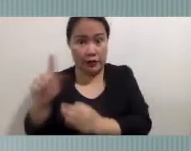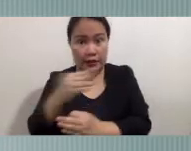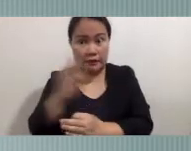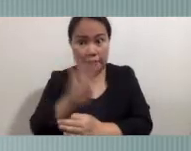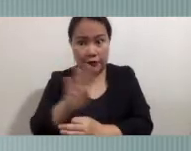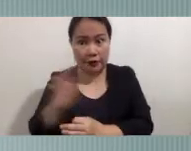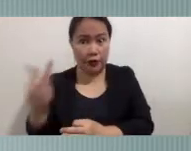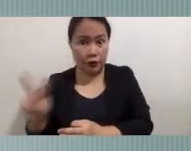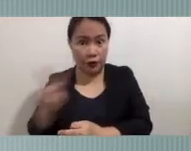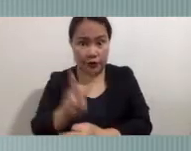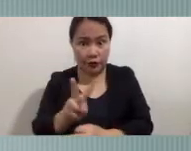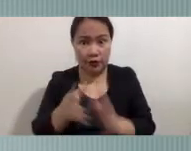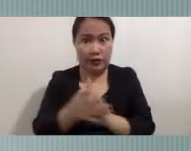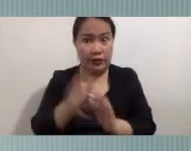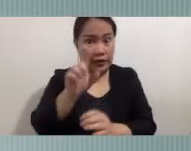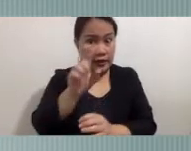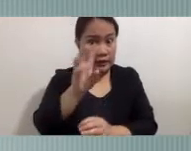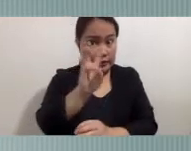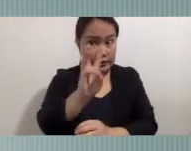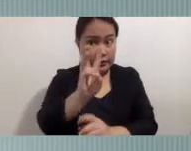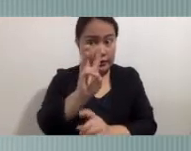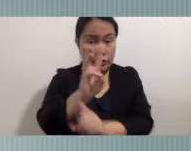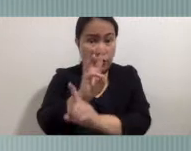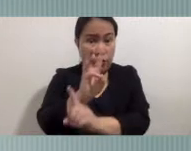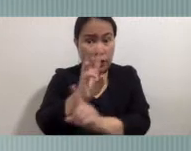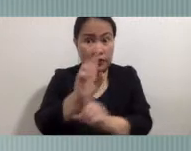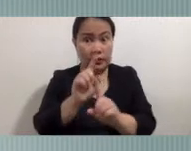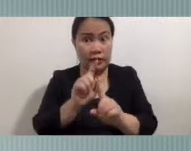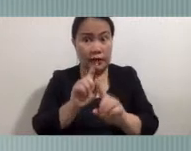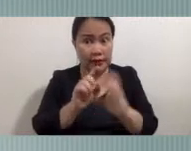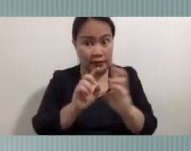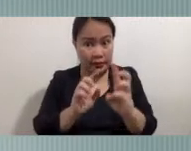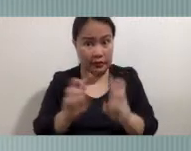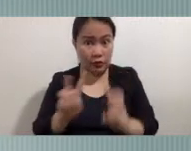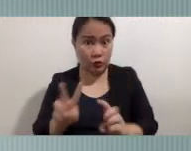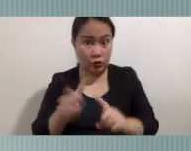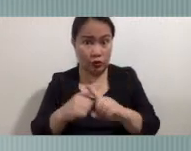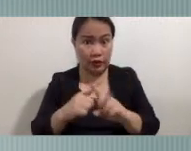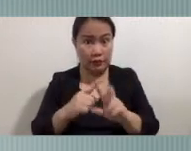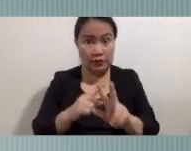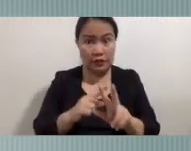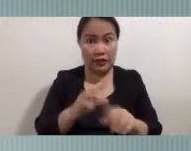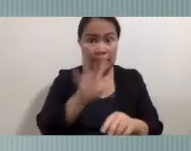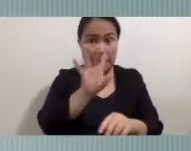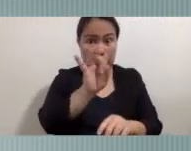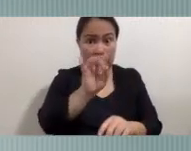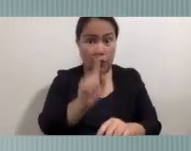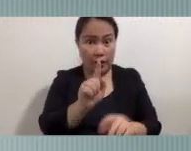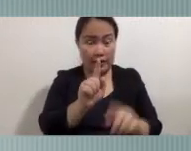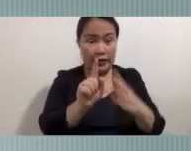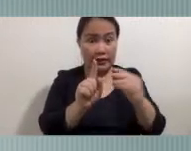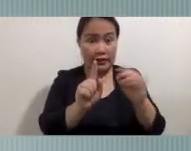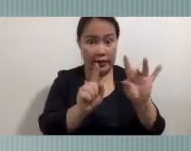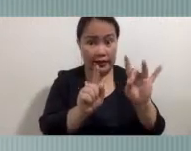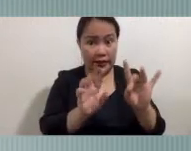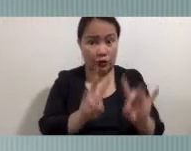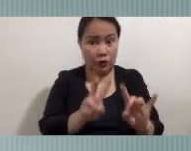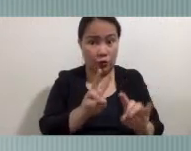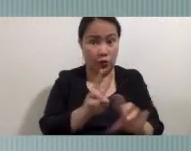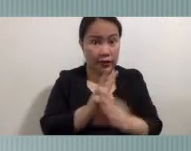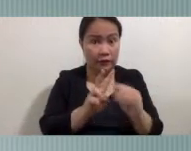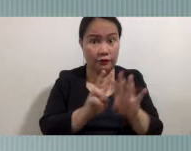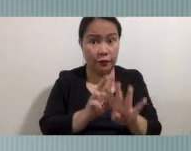Okay, and then 6, we have 1 and 6, 2 and 3. For 8, we have 1 and 8, 2 and 4.